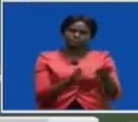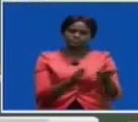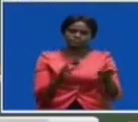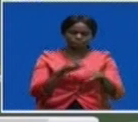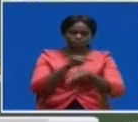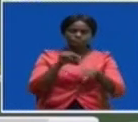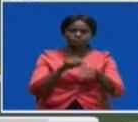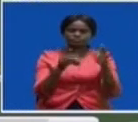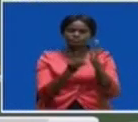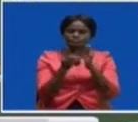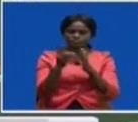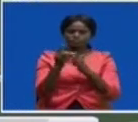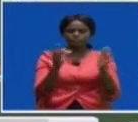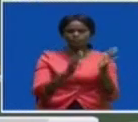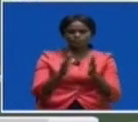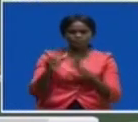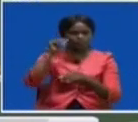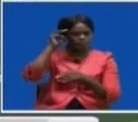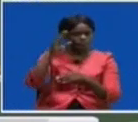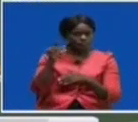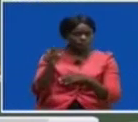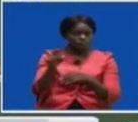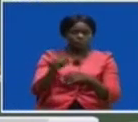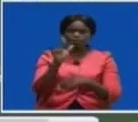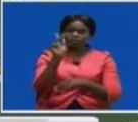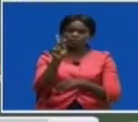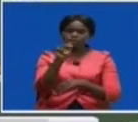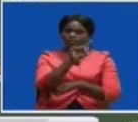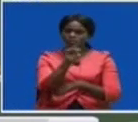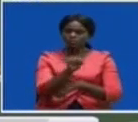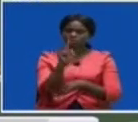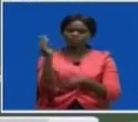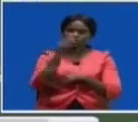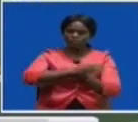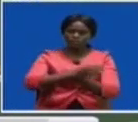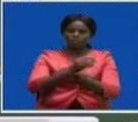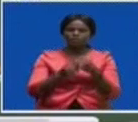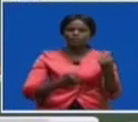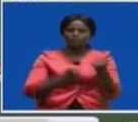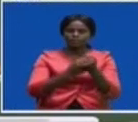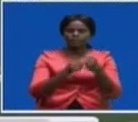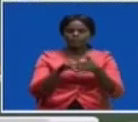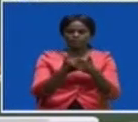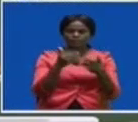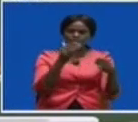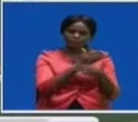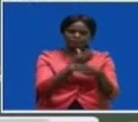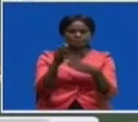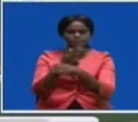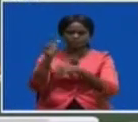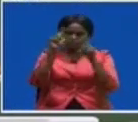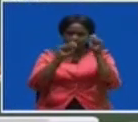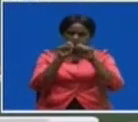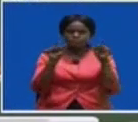Now, National Development Planning Minister Alexander Chiteme says the Kazungula Bridge will boost government's revenue collections through enhanced trade and